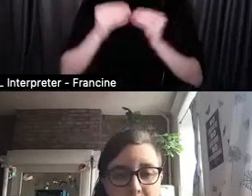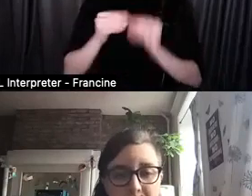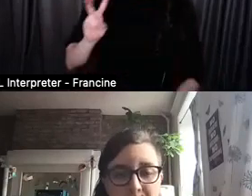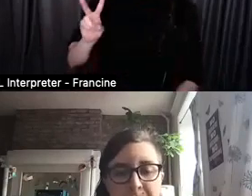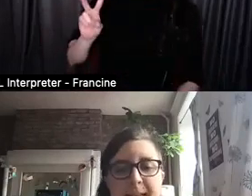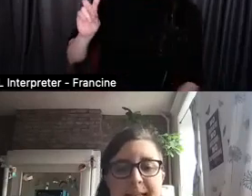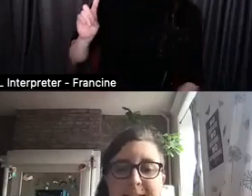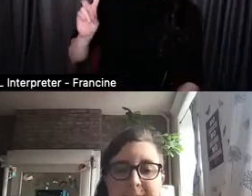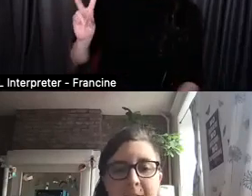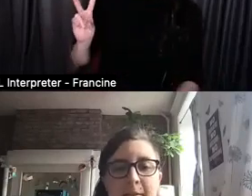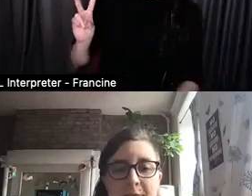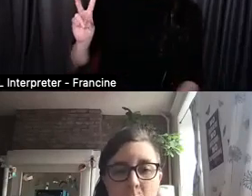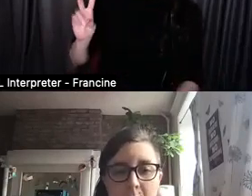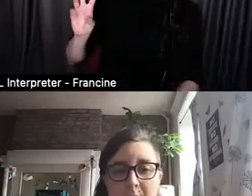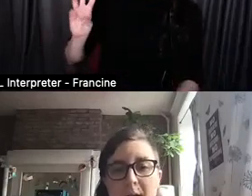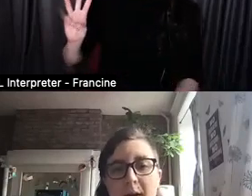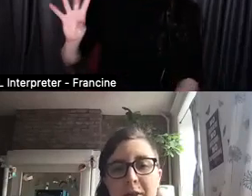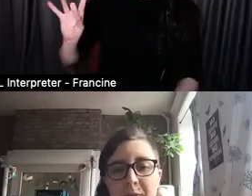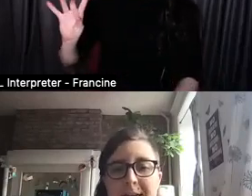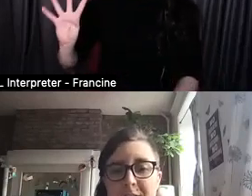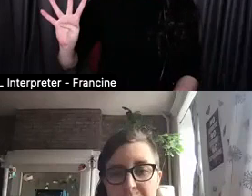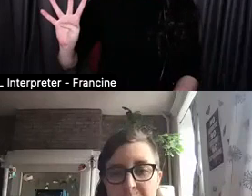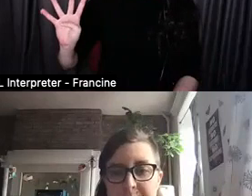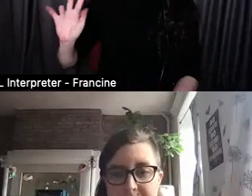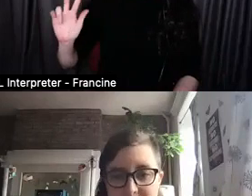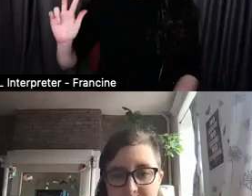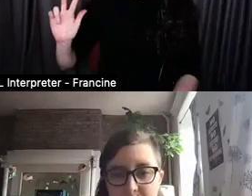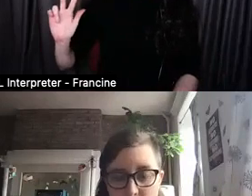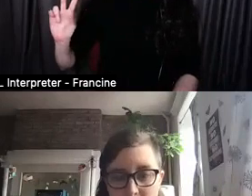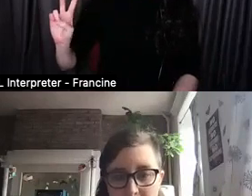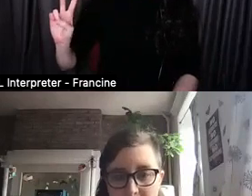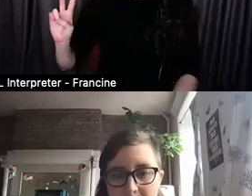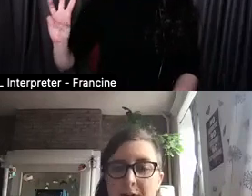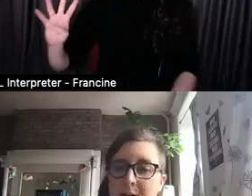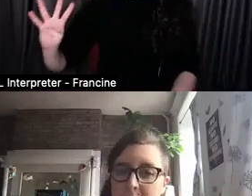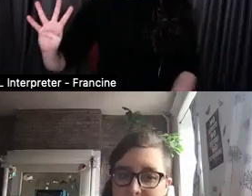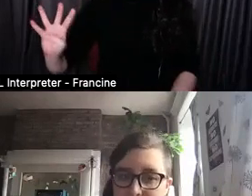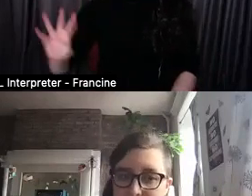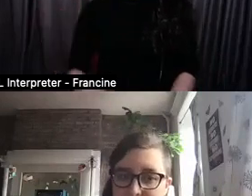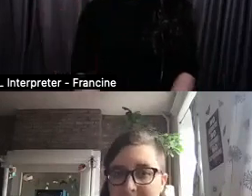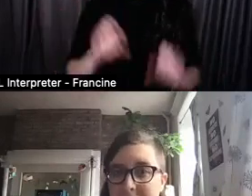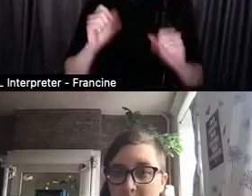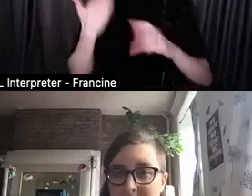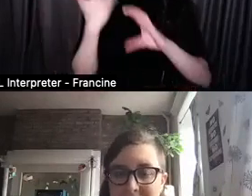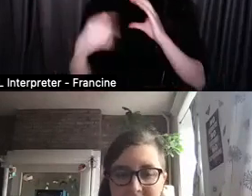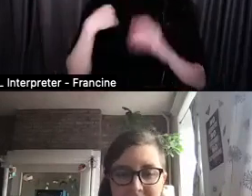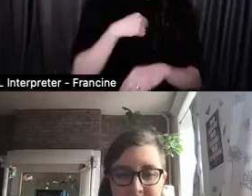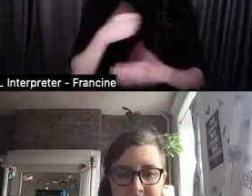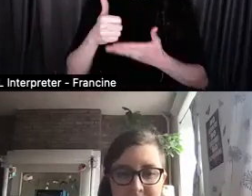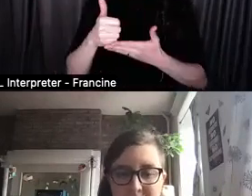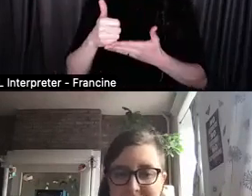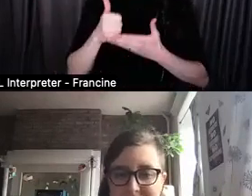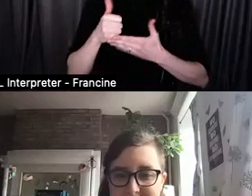212-684-3264. And you can also email us at